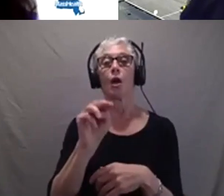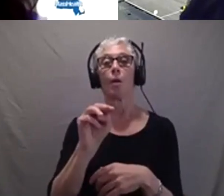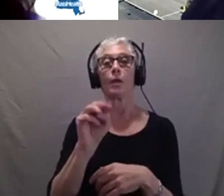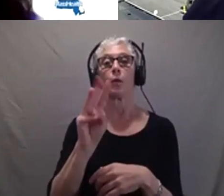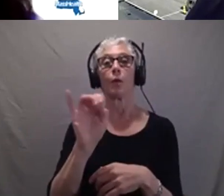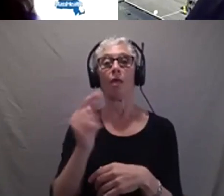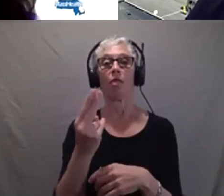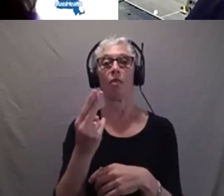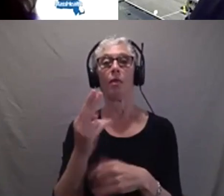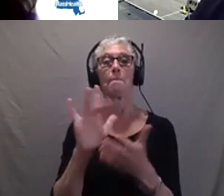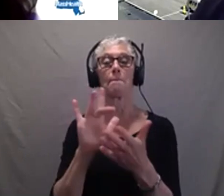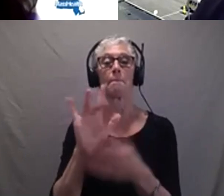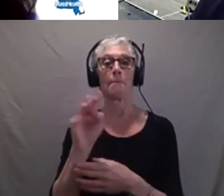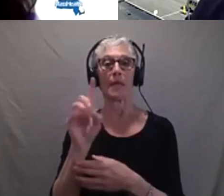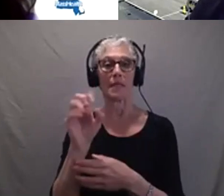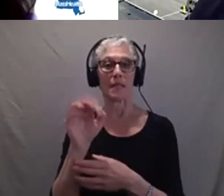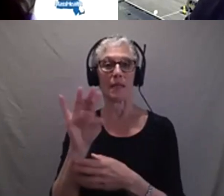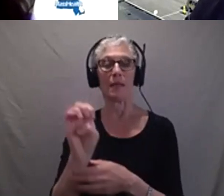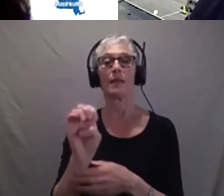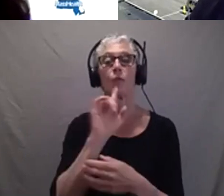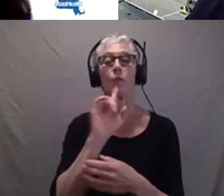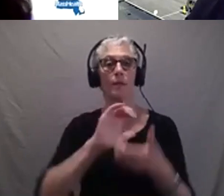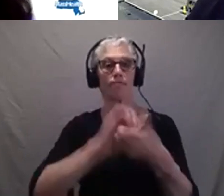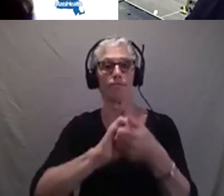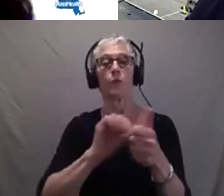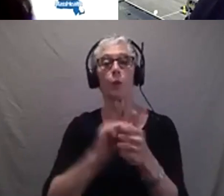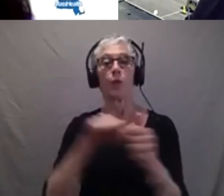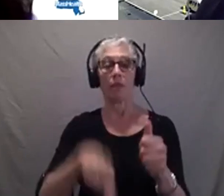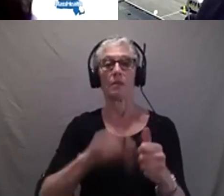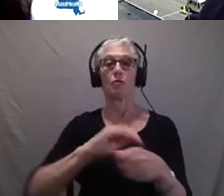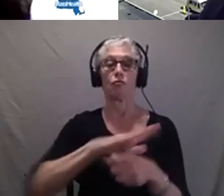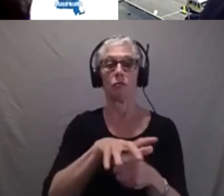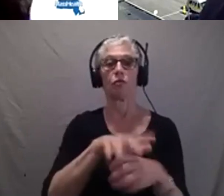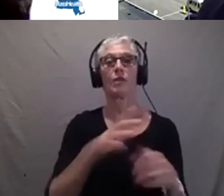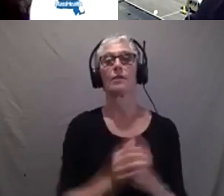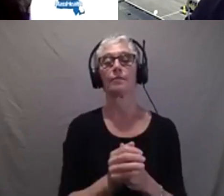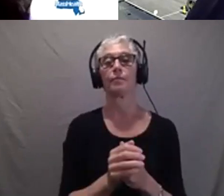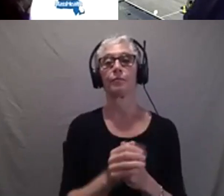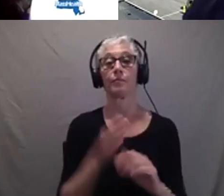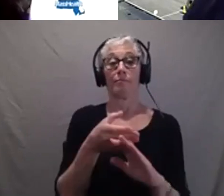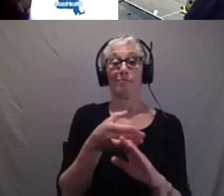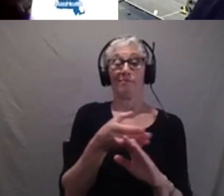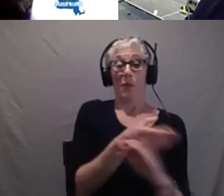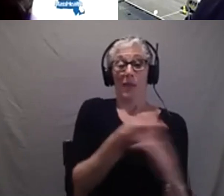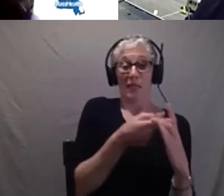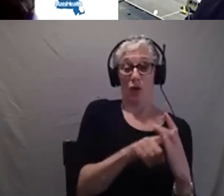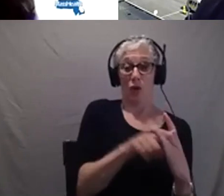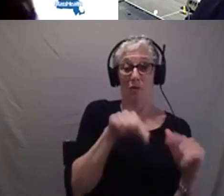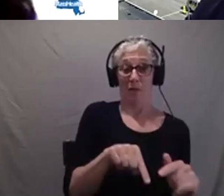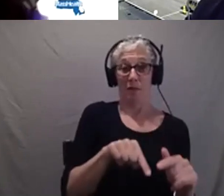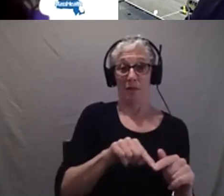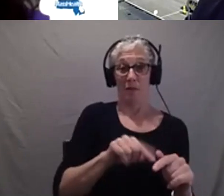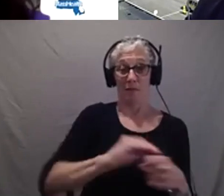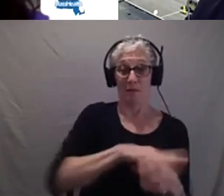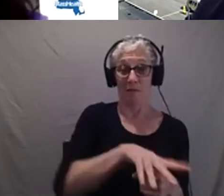state of Massachusetts in responding to the COVID-19 crisis. And early in the state's response, Lisa was called upon